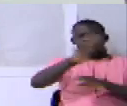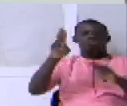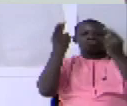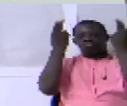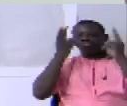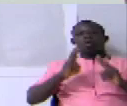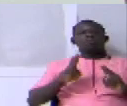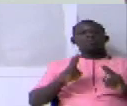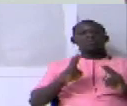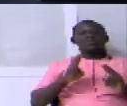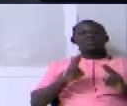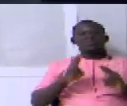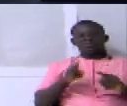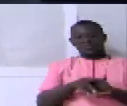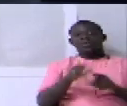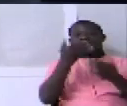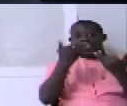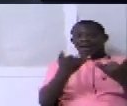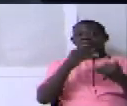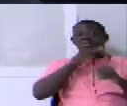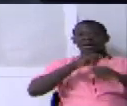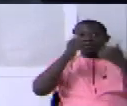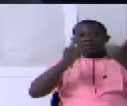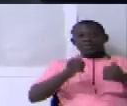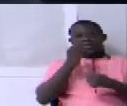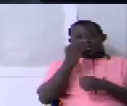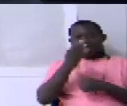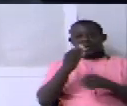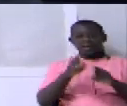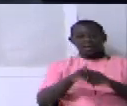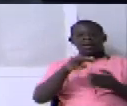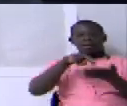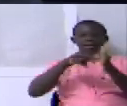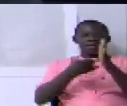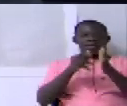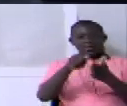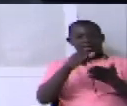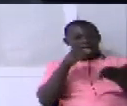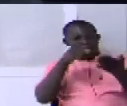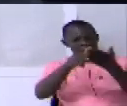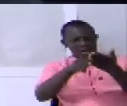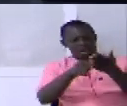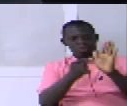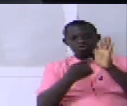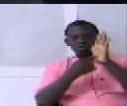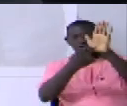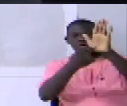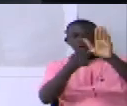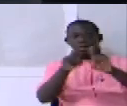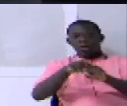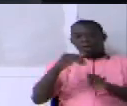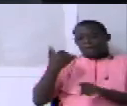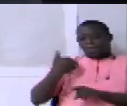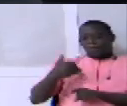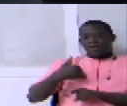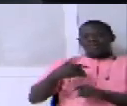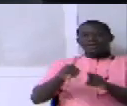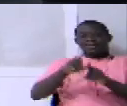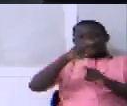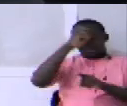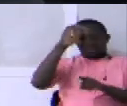Council, I believe the reference indicated here, Public Service Commission has